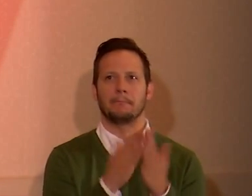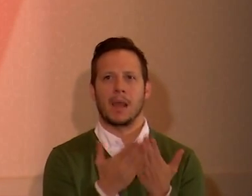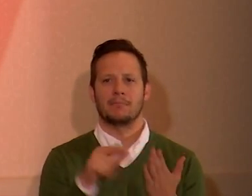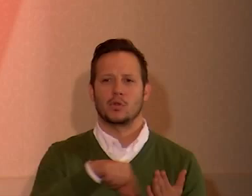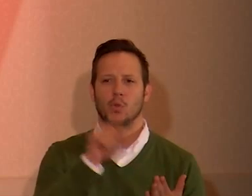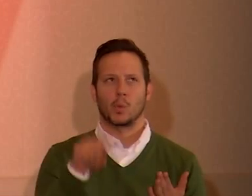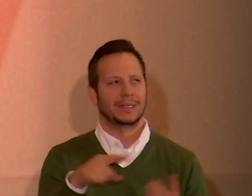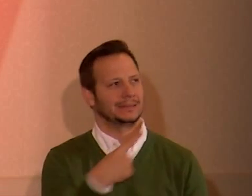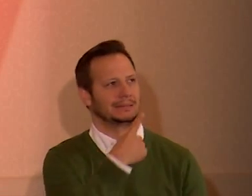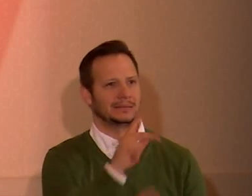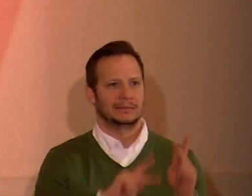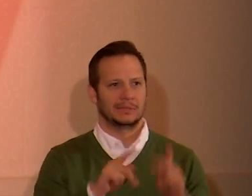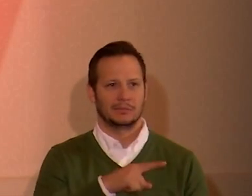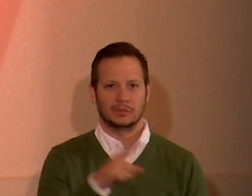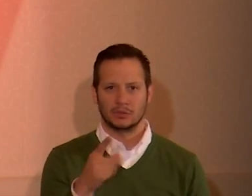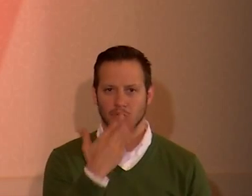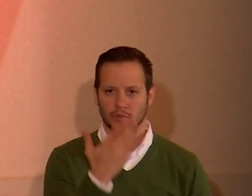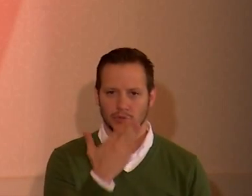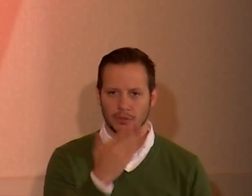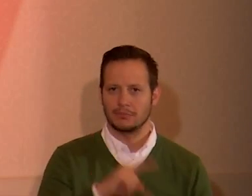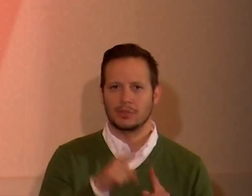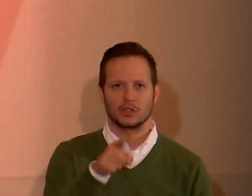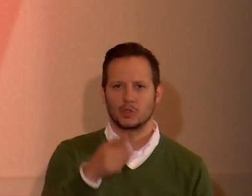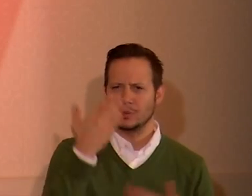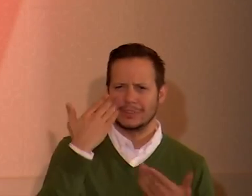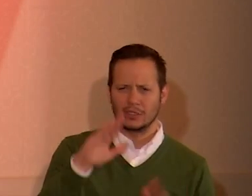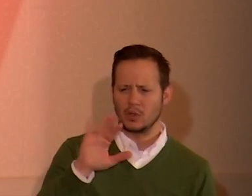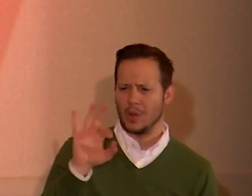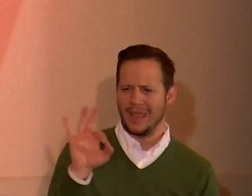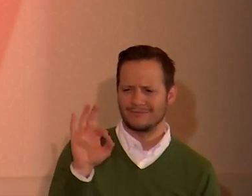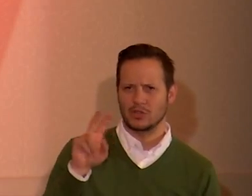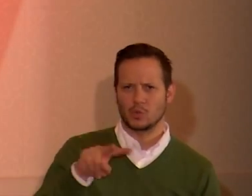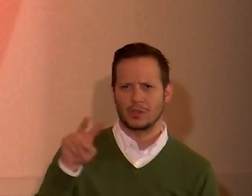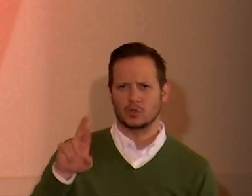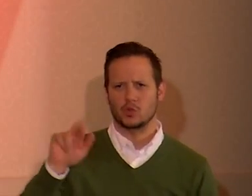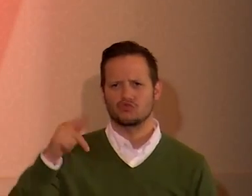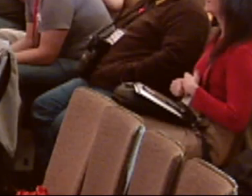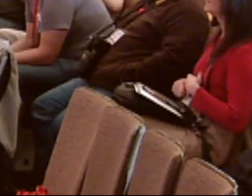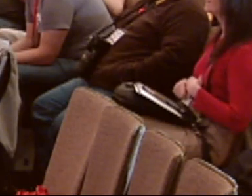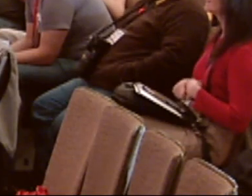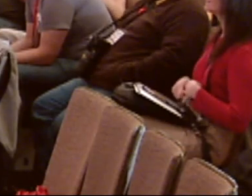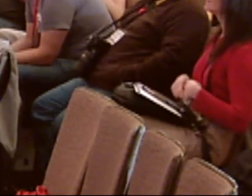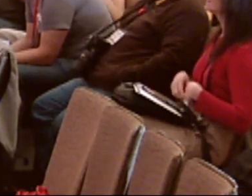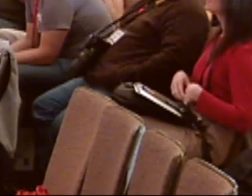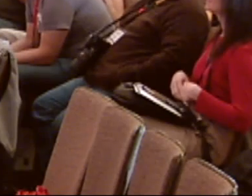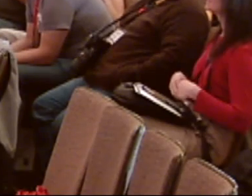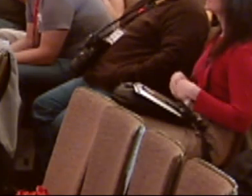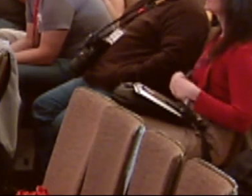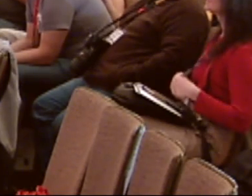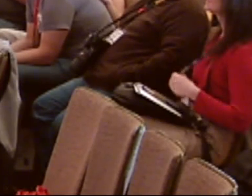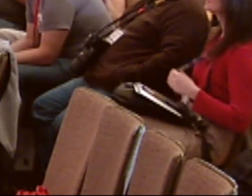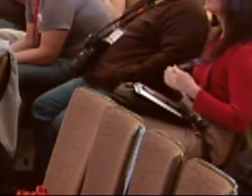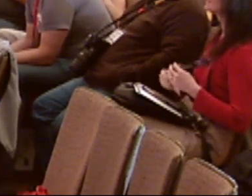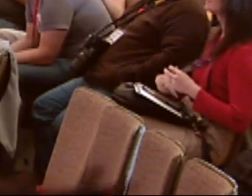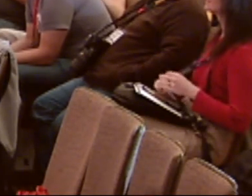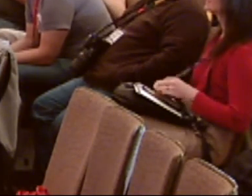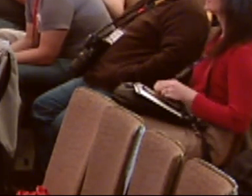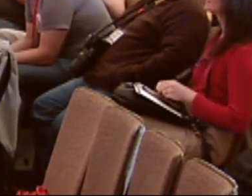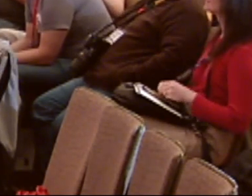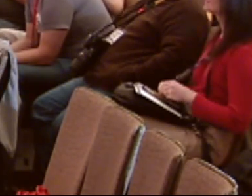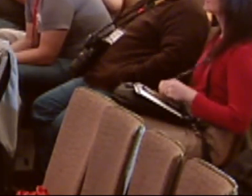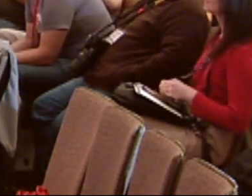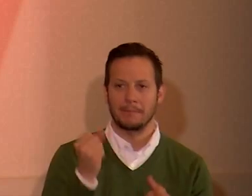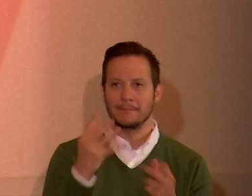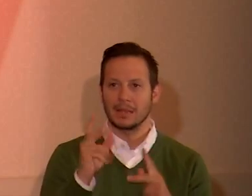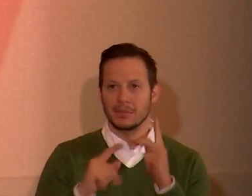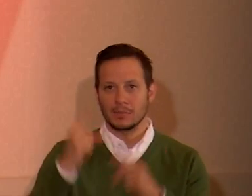really good. But you didn't know the F-22 Raptor is in the Bible. You ought to study it more. Many of the people who think this way,